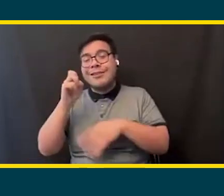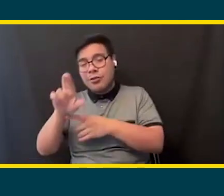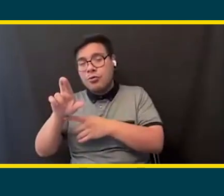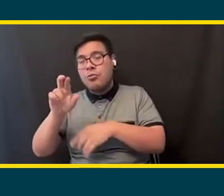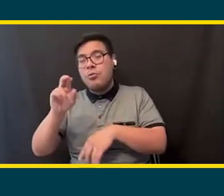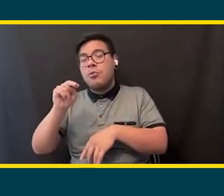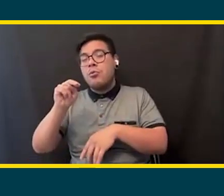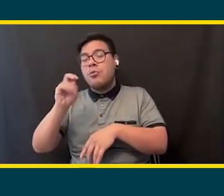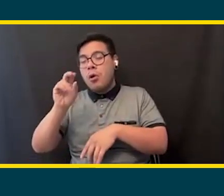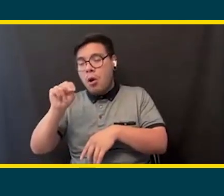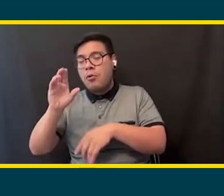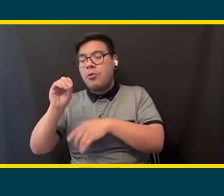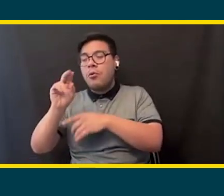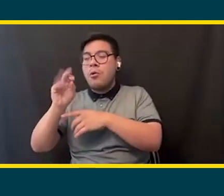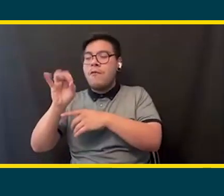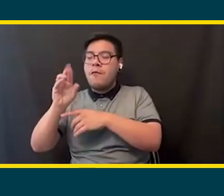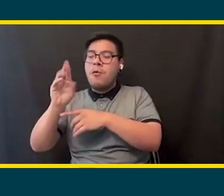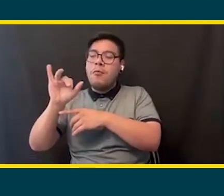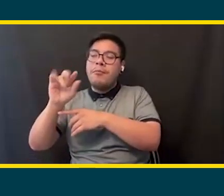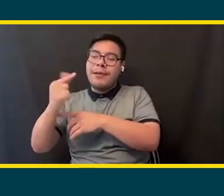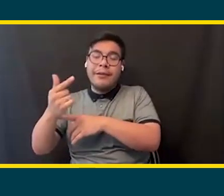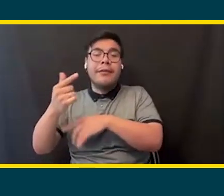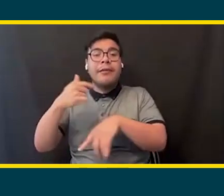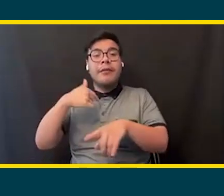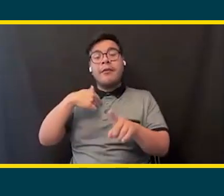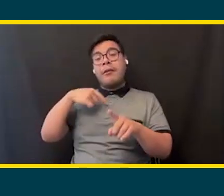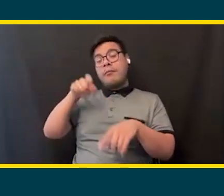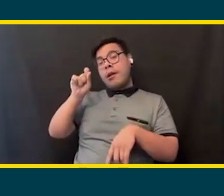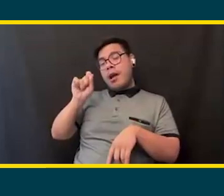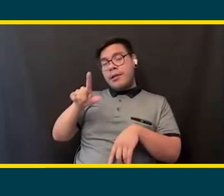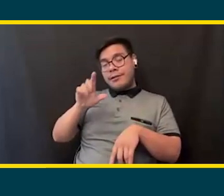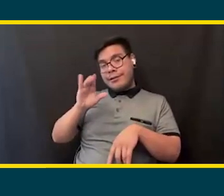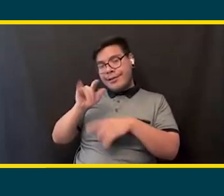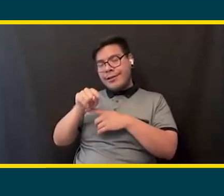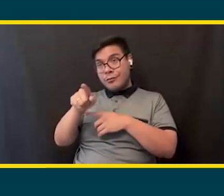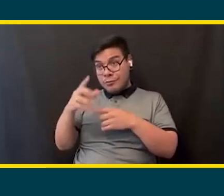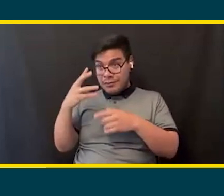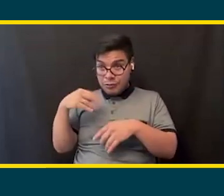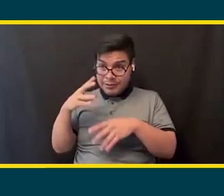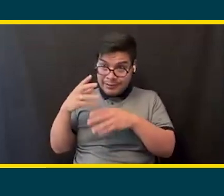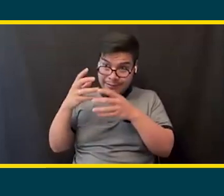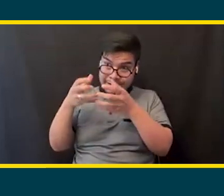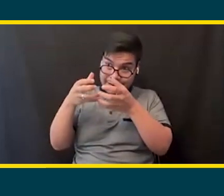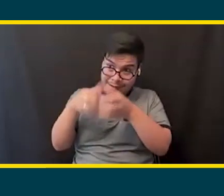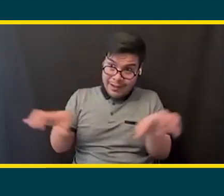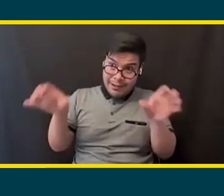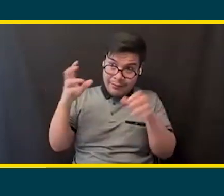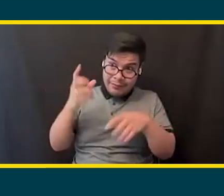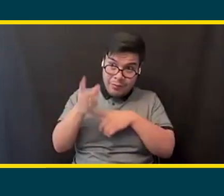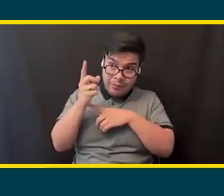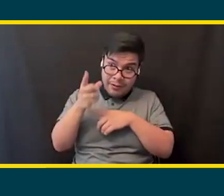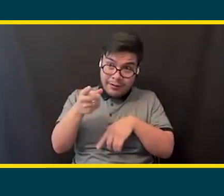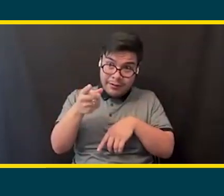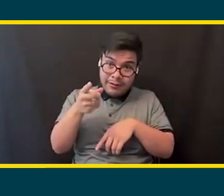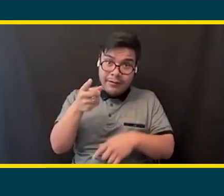I'm gonna ask a tough question. Did you have an egg moment, Kate? This is Kate. I'm